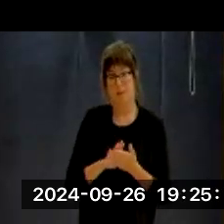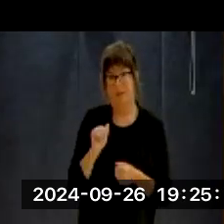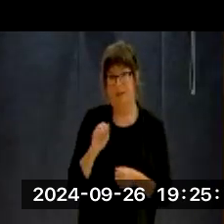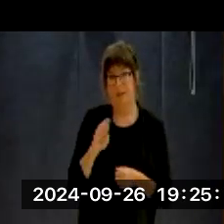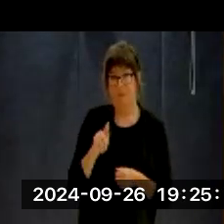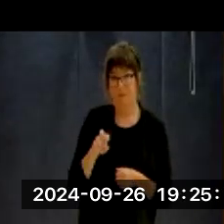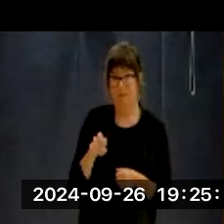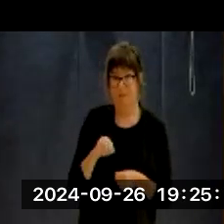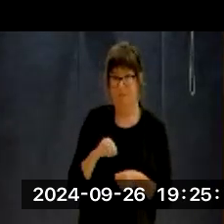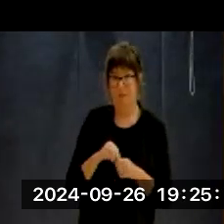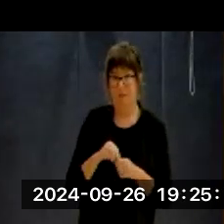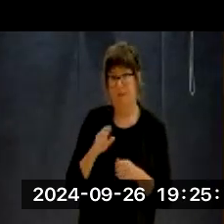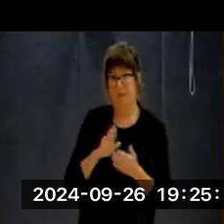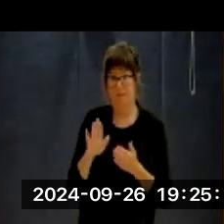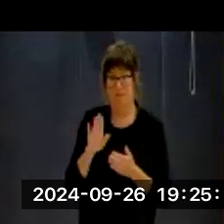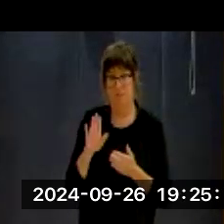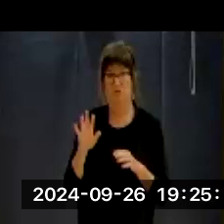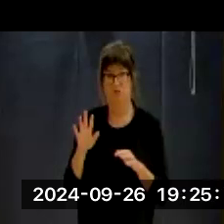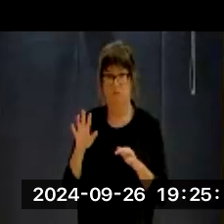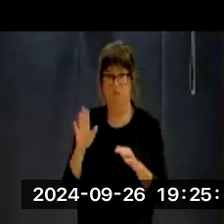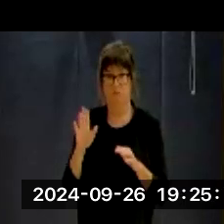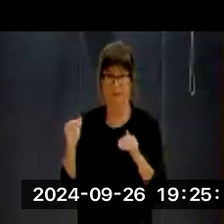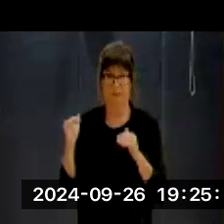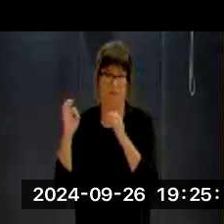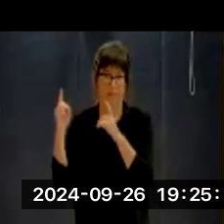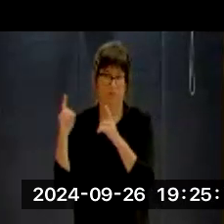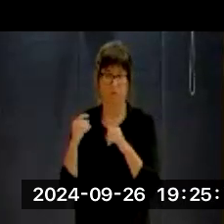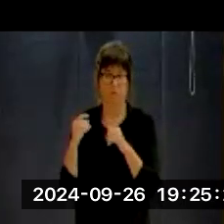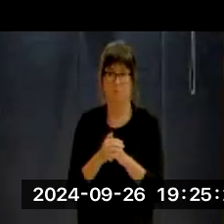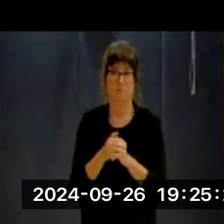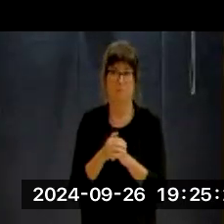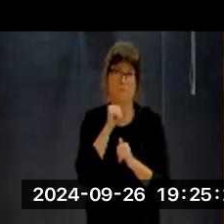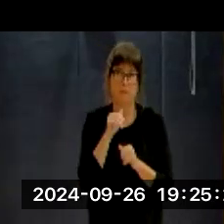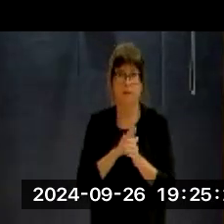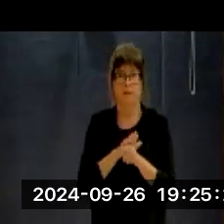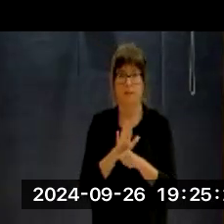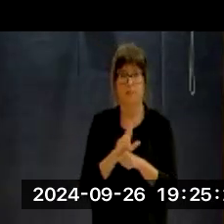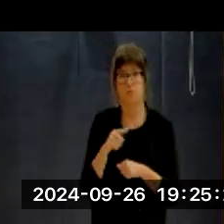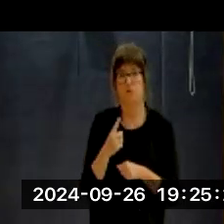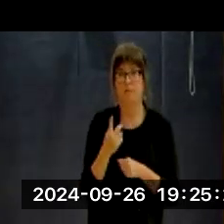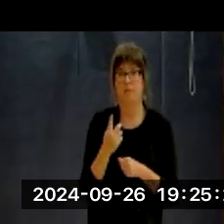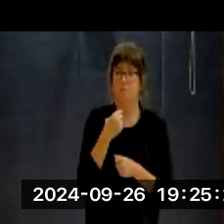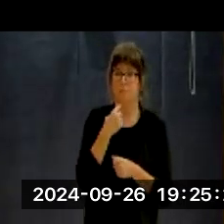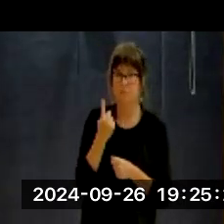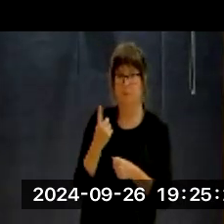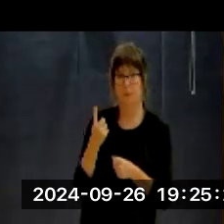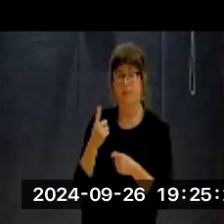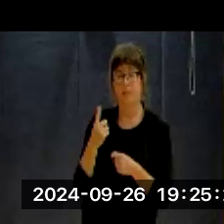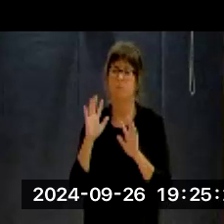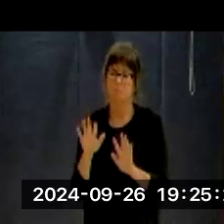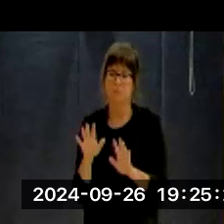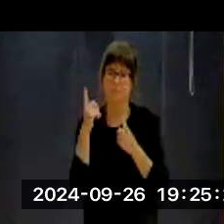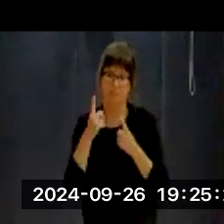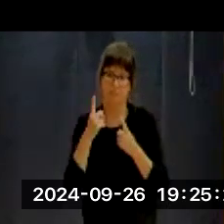in higher education. And it's not enough to wait to tell someone to consider